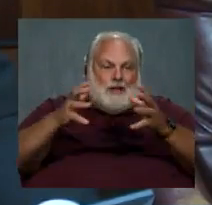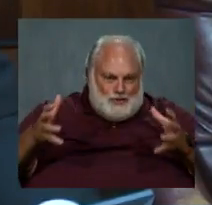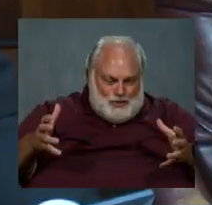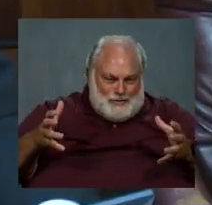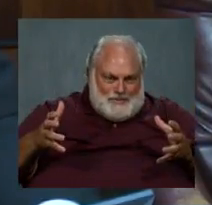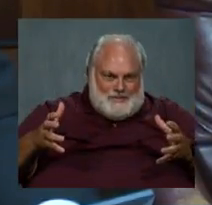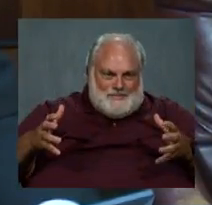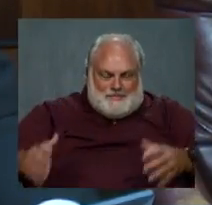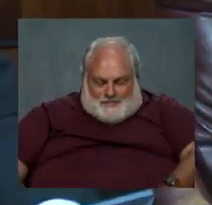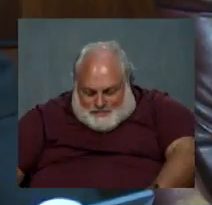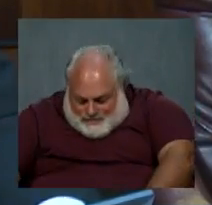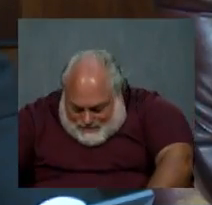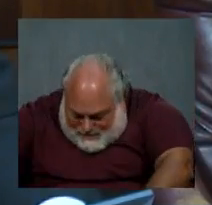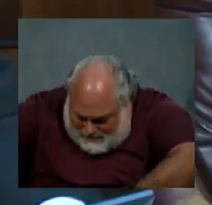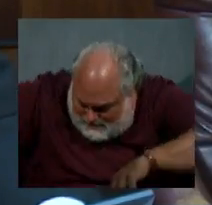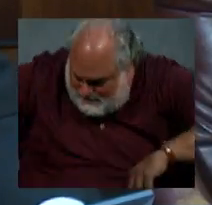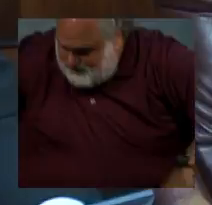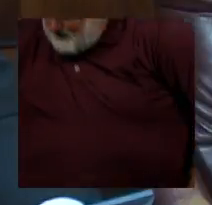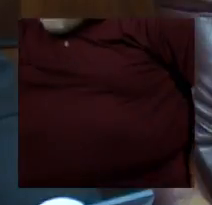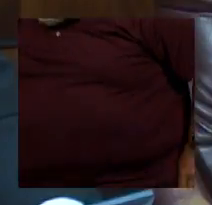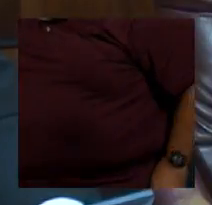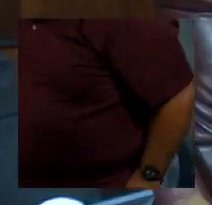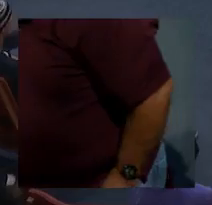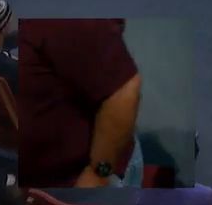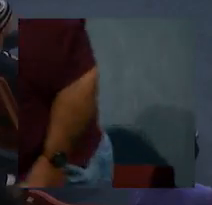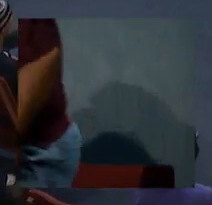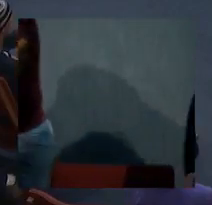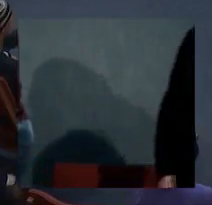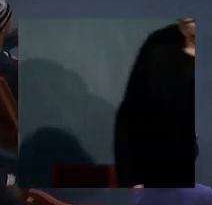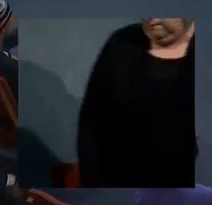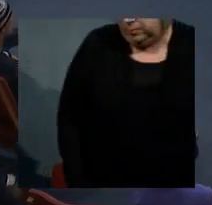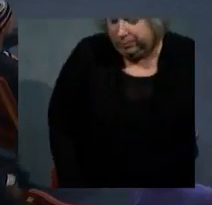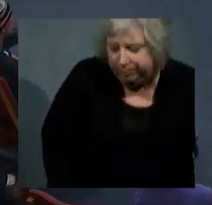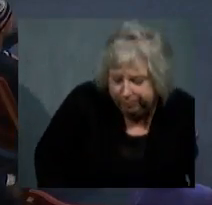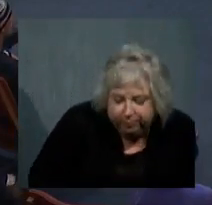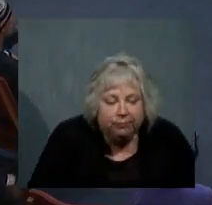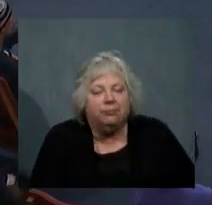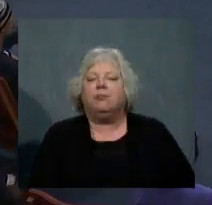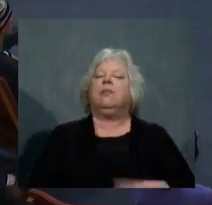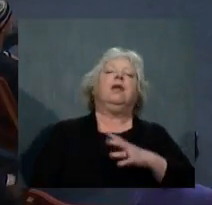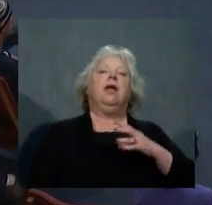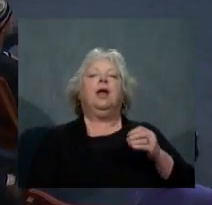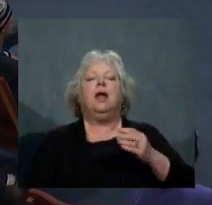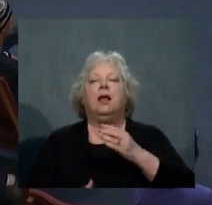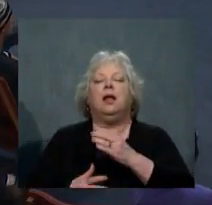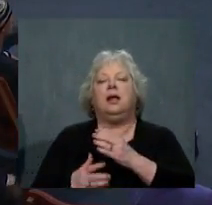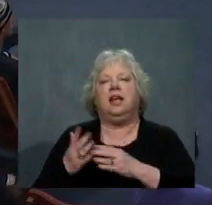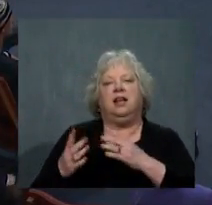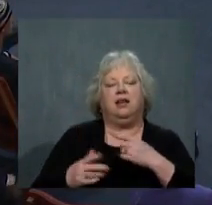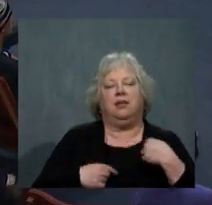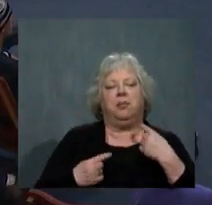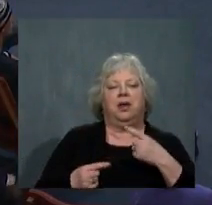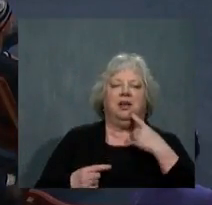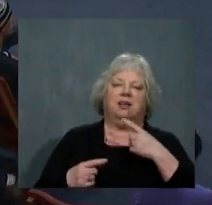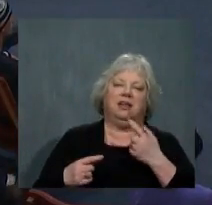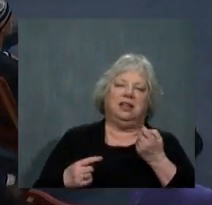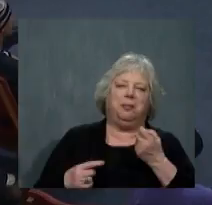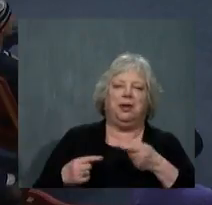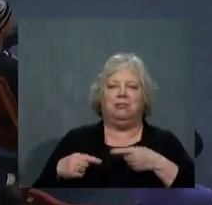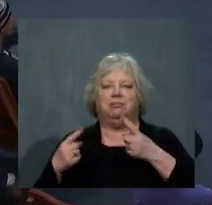you, all of you. Thank you. And it has been somewhat contentious among the groups. I know that that's historically how it's